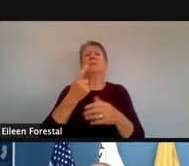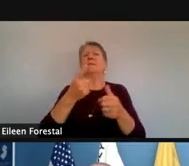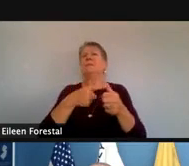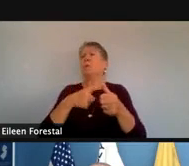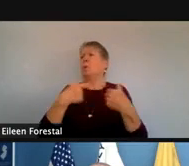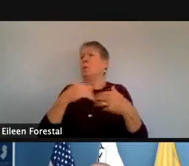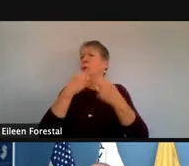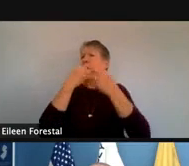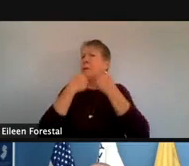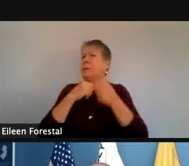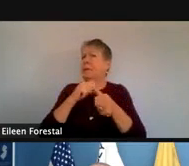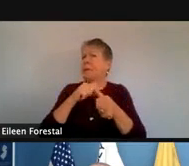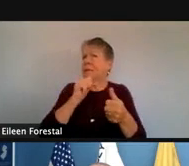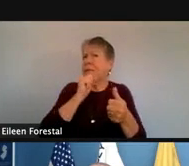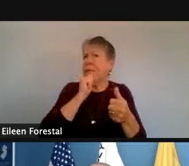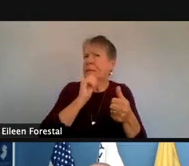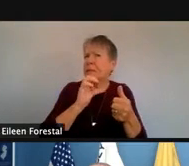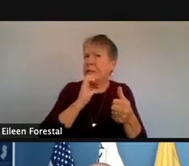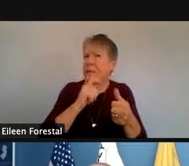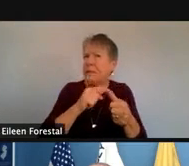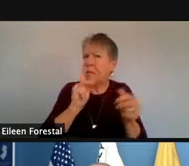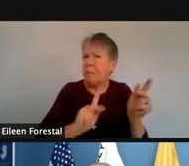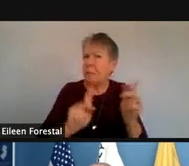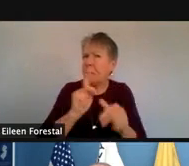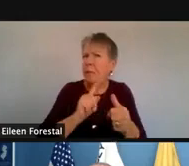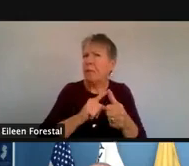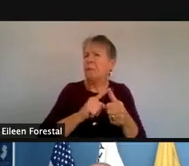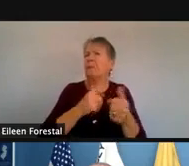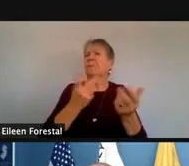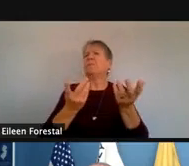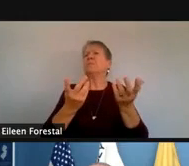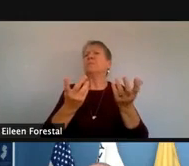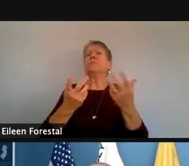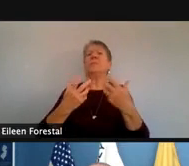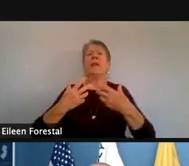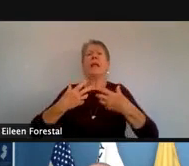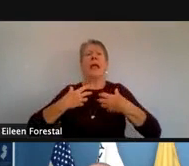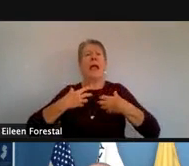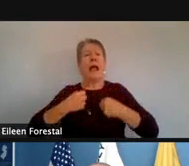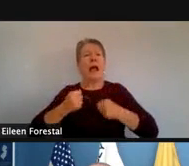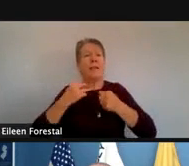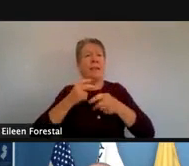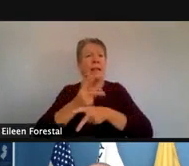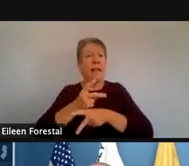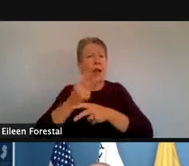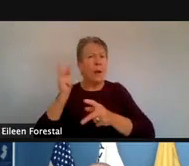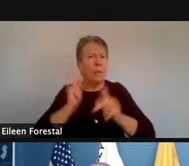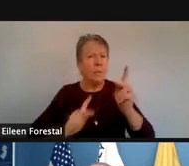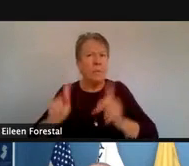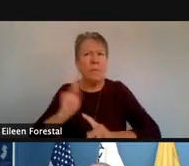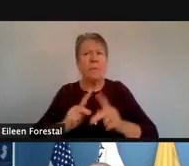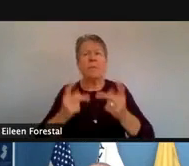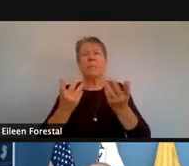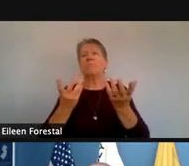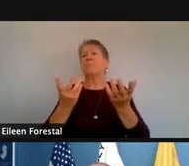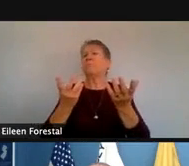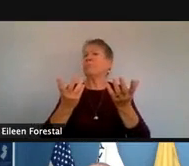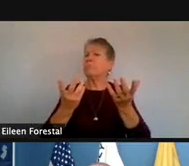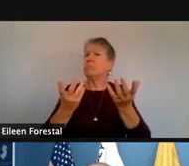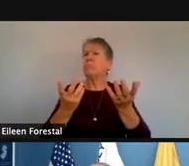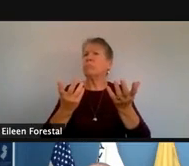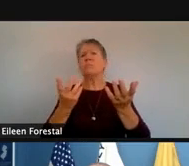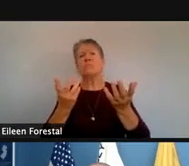tools. Management and administration teams are working on workforce development, contracting, and